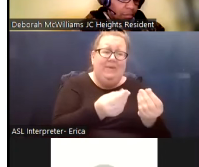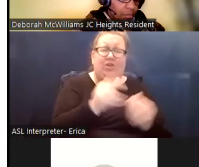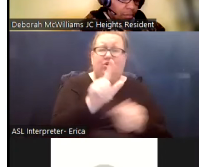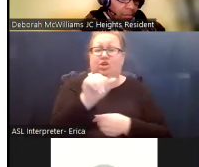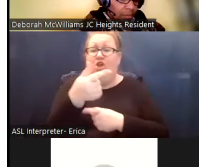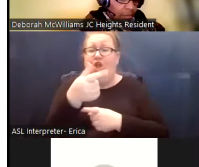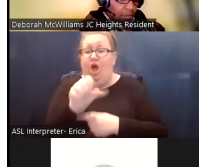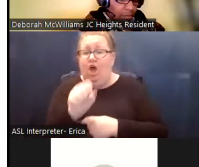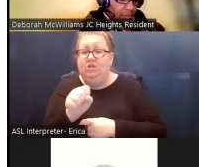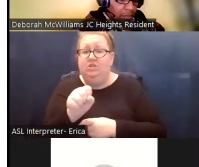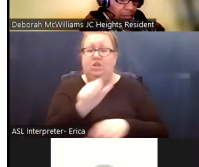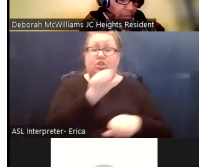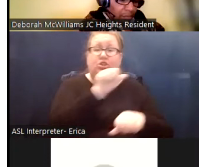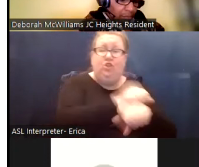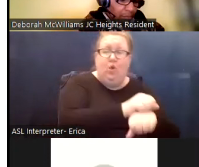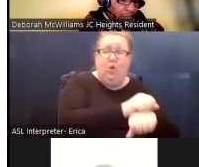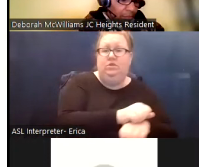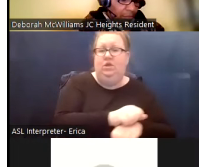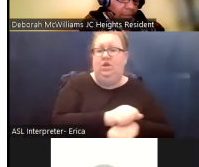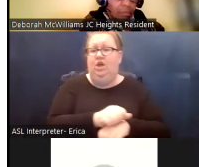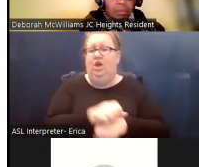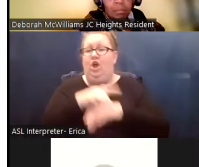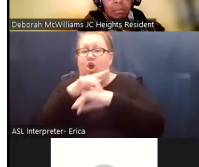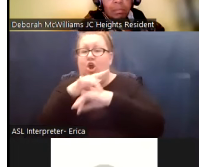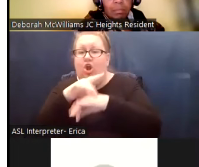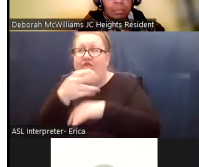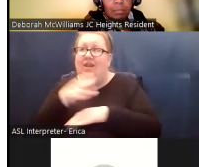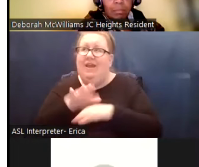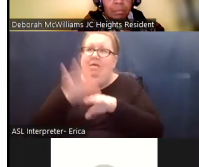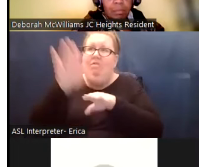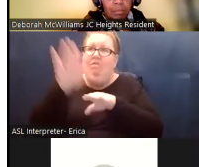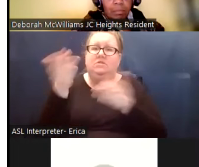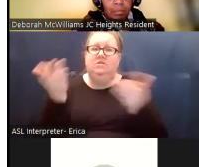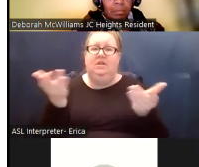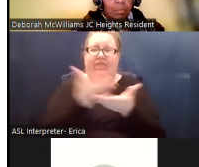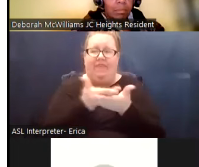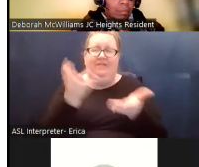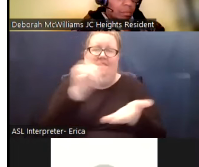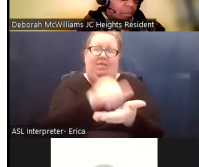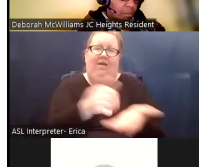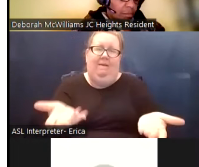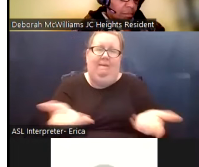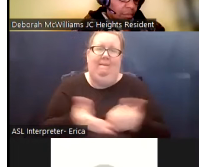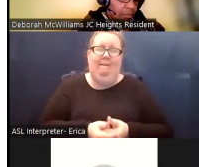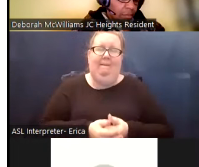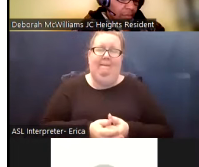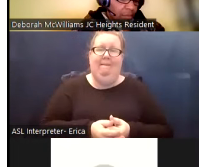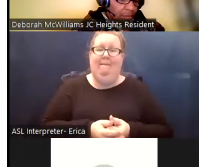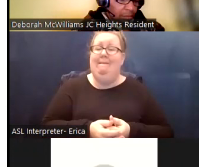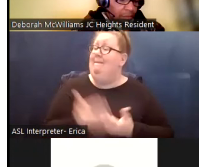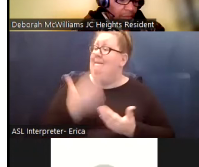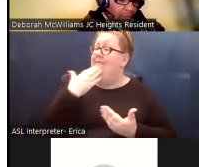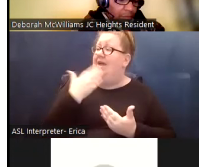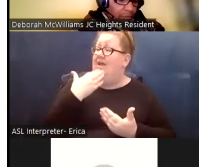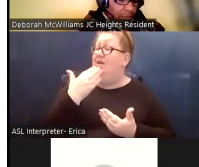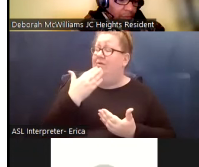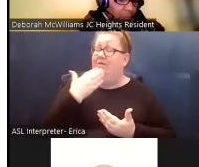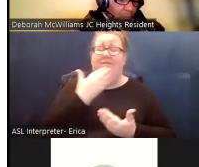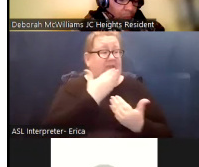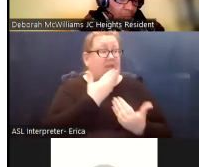logs, stones, earth and hills, things like that. Okay, thank you. Great. No, thank